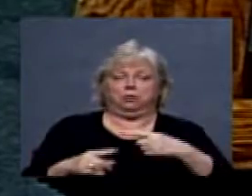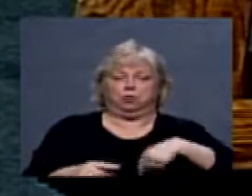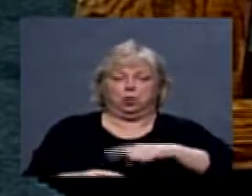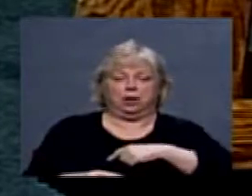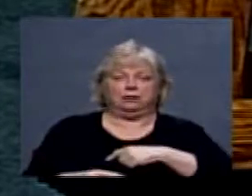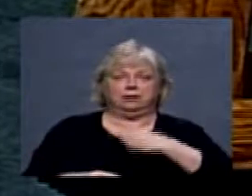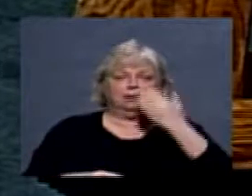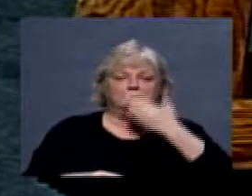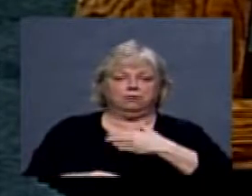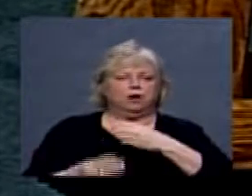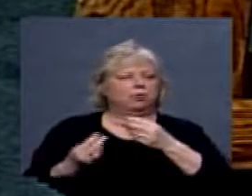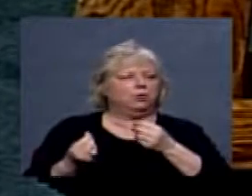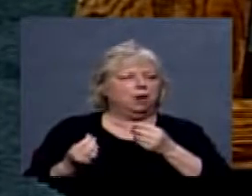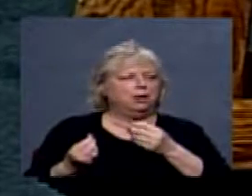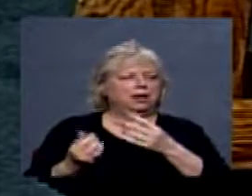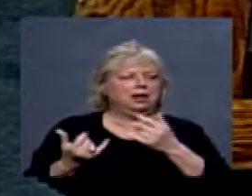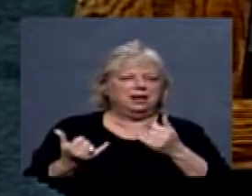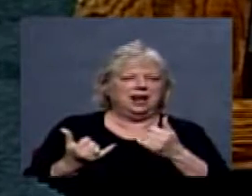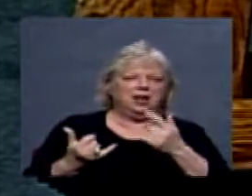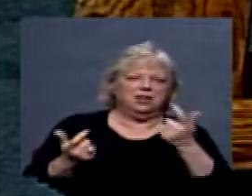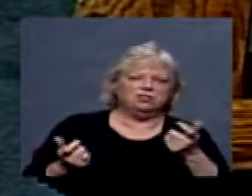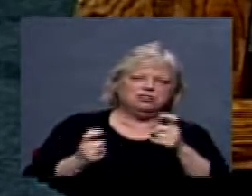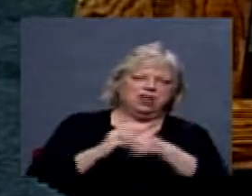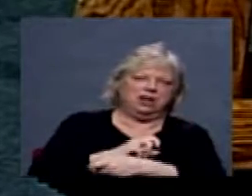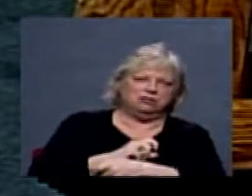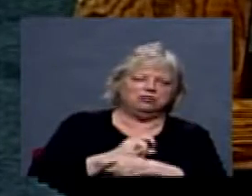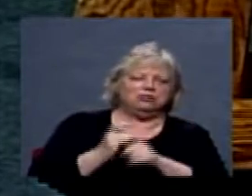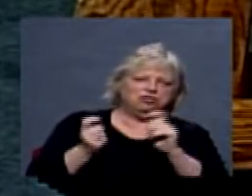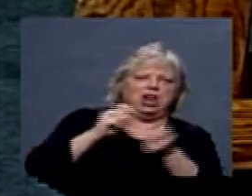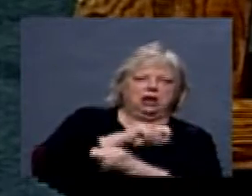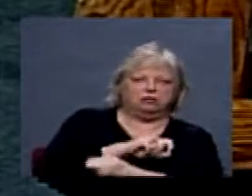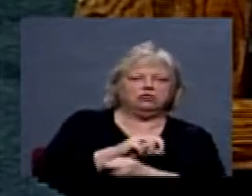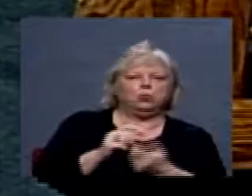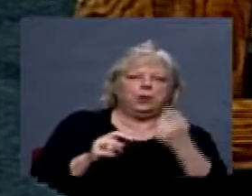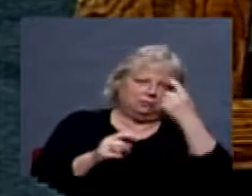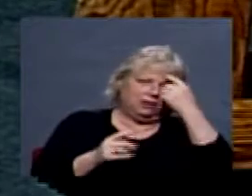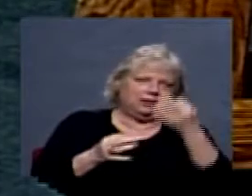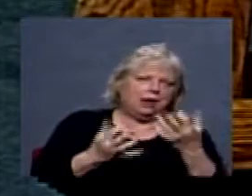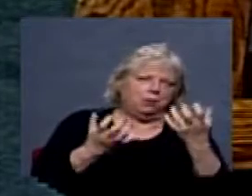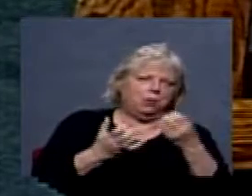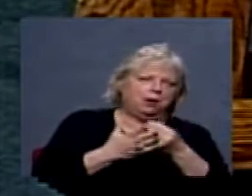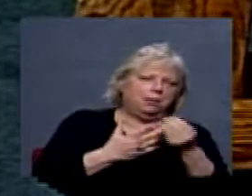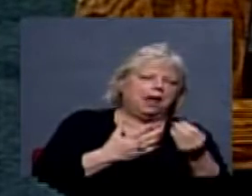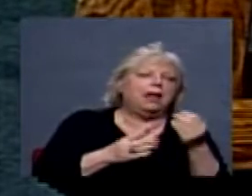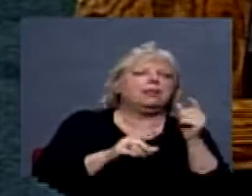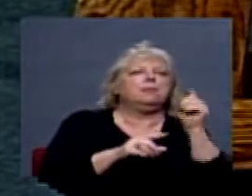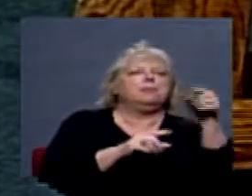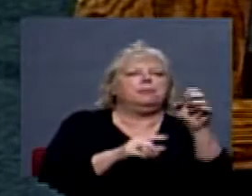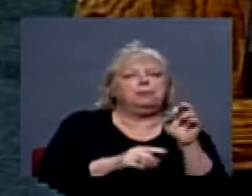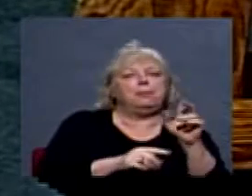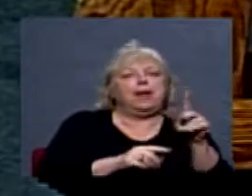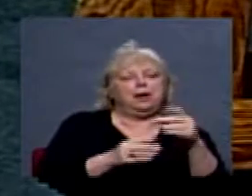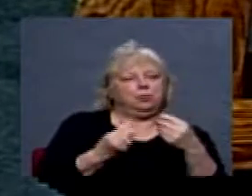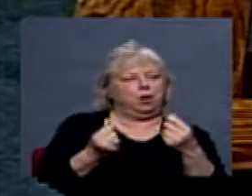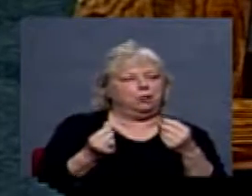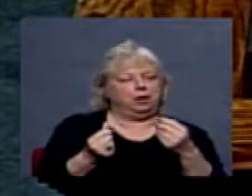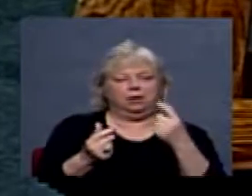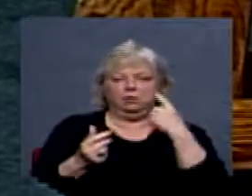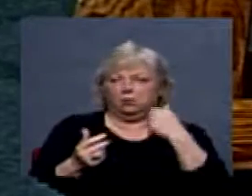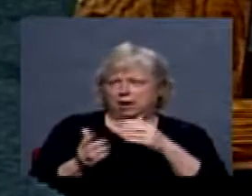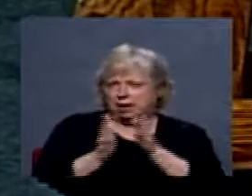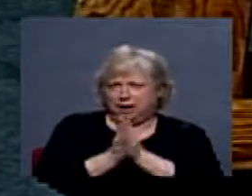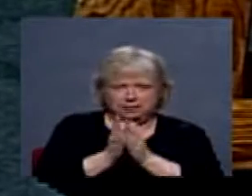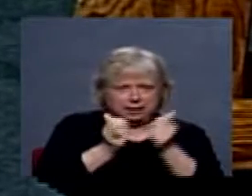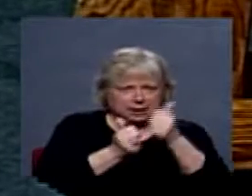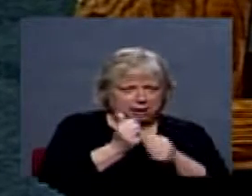front property, and now there is a change of mind. So I really request you all, each one of you, to